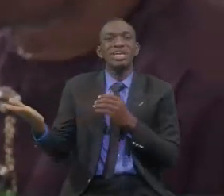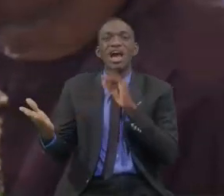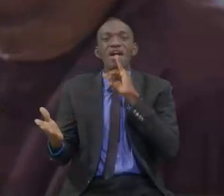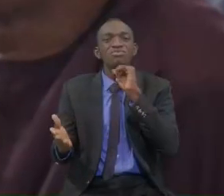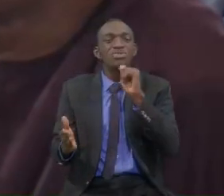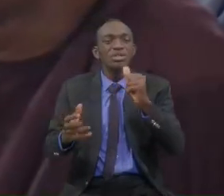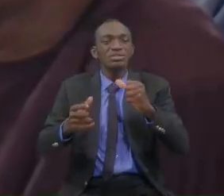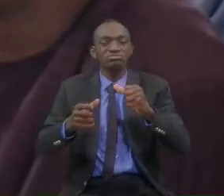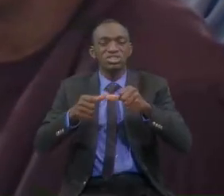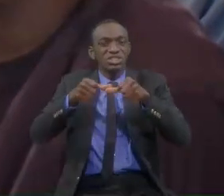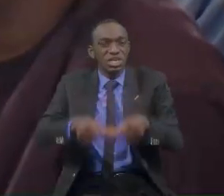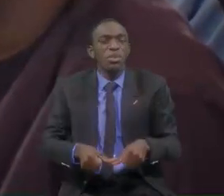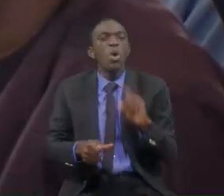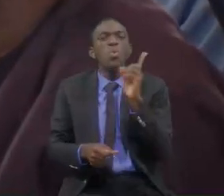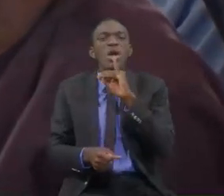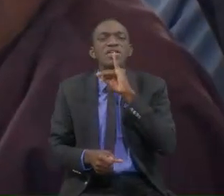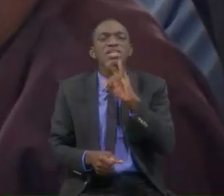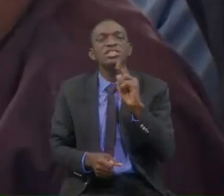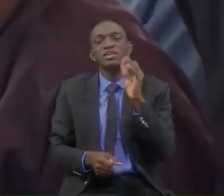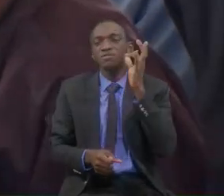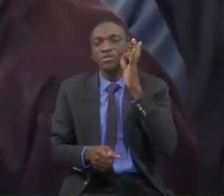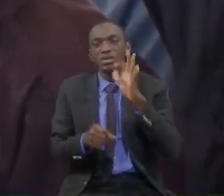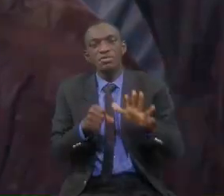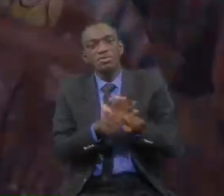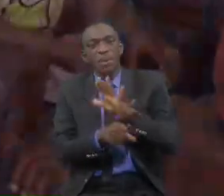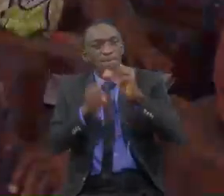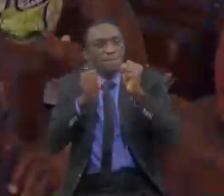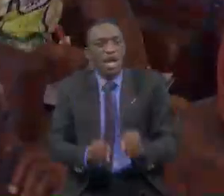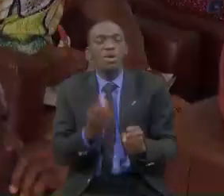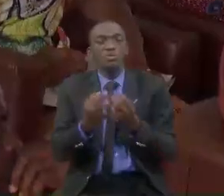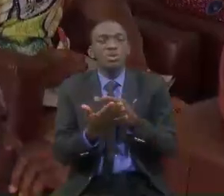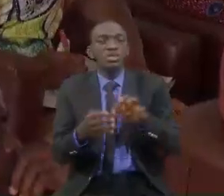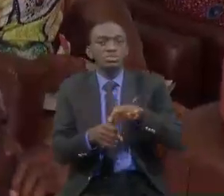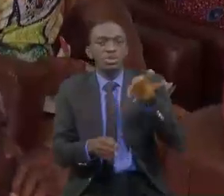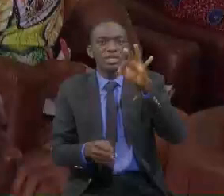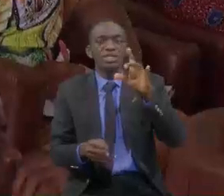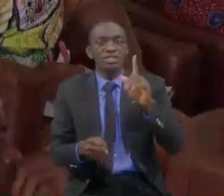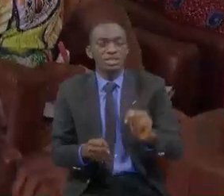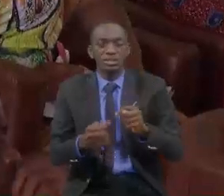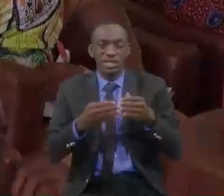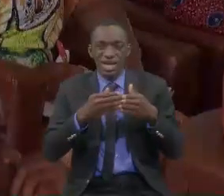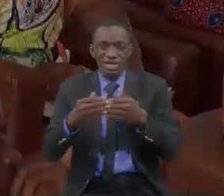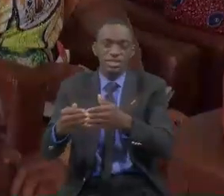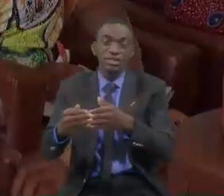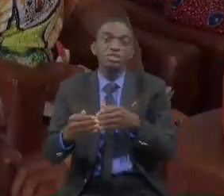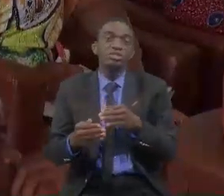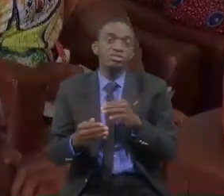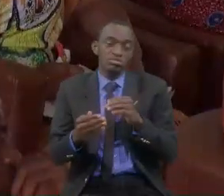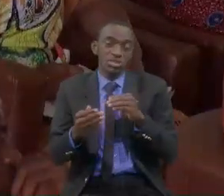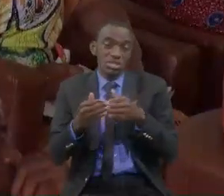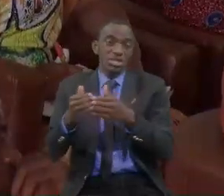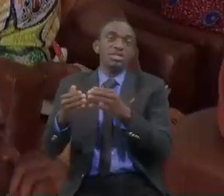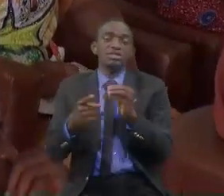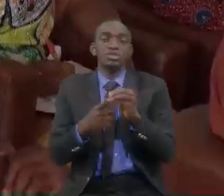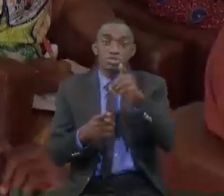power, productivity of the Holy Spirit? And where is the guidance? Because you know what we did the other time, we